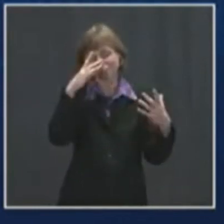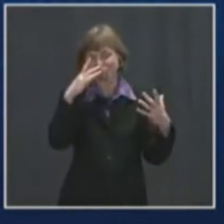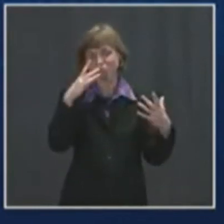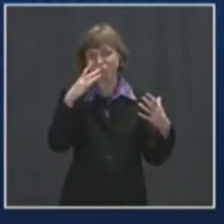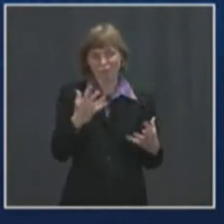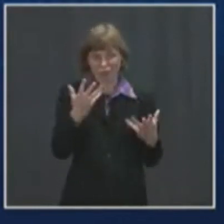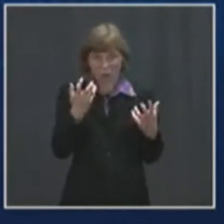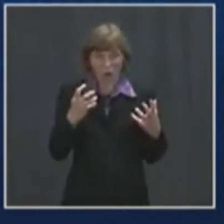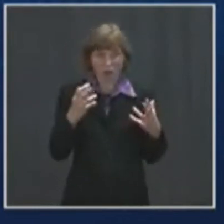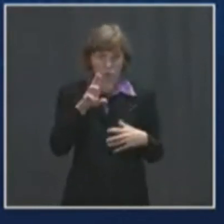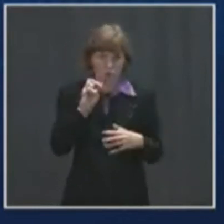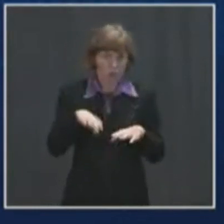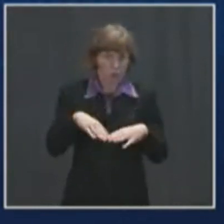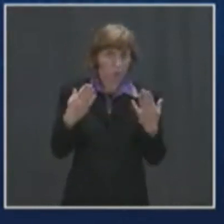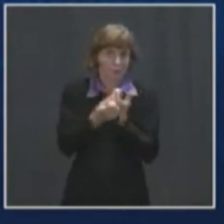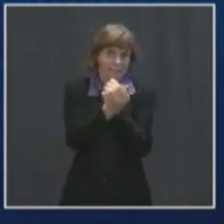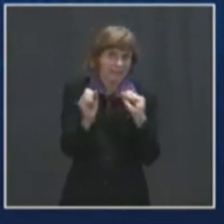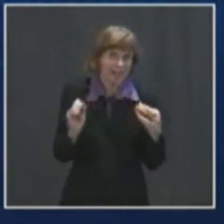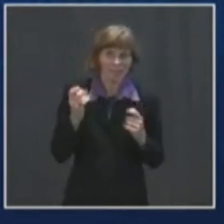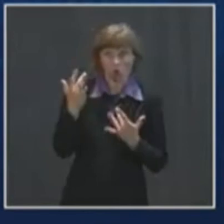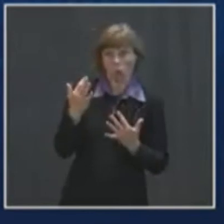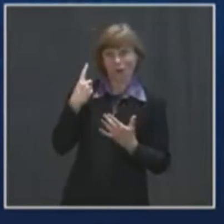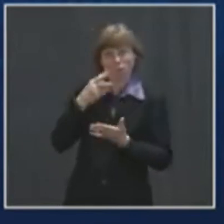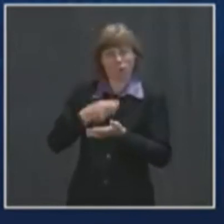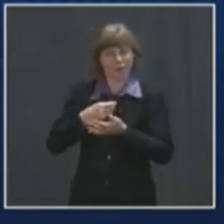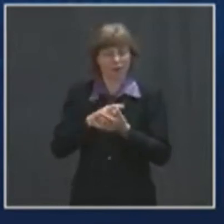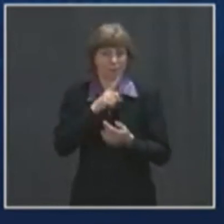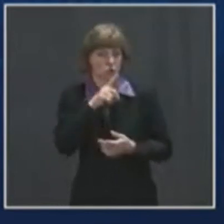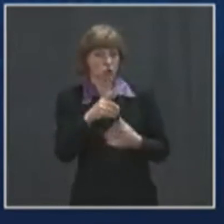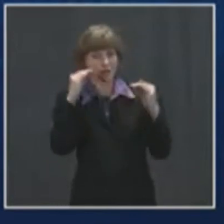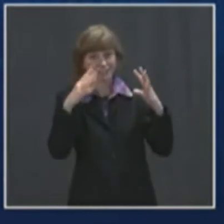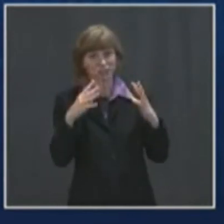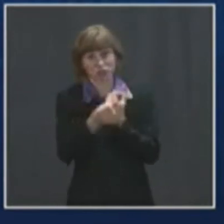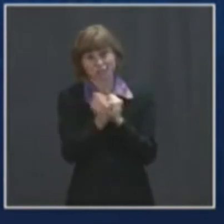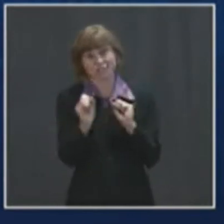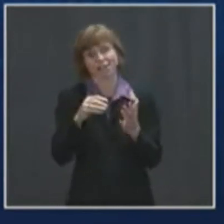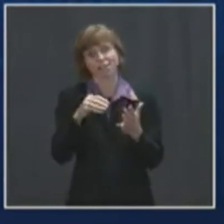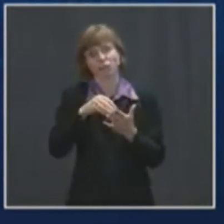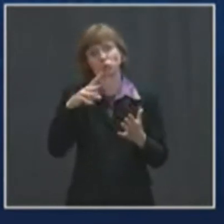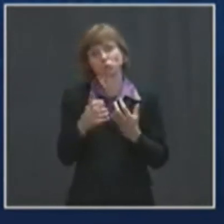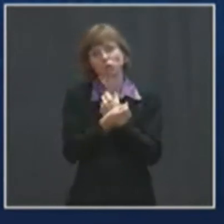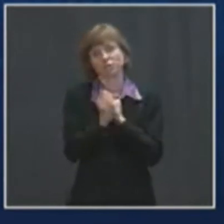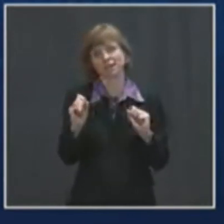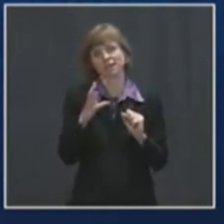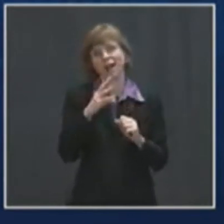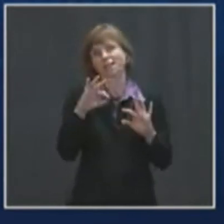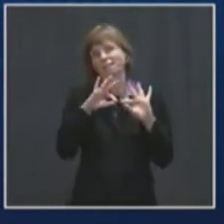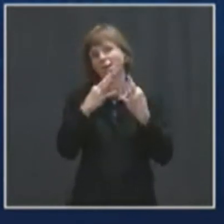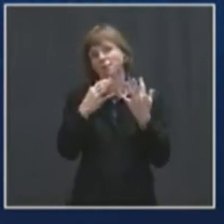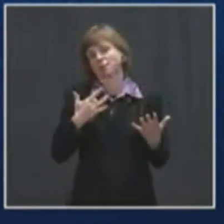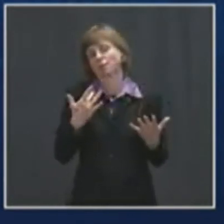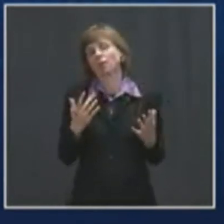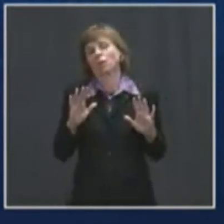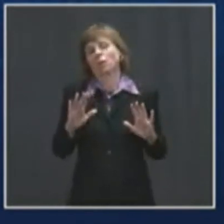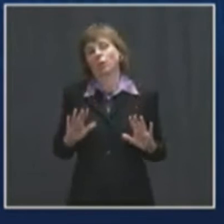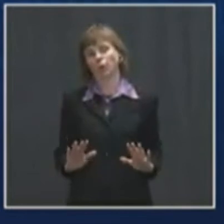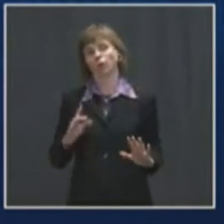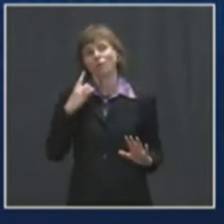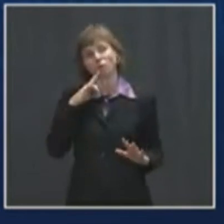safely, make sure teachers are safe, students are safe, and families can feel confident in their kids being at school. Go